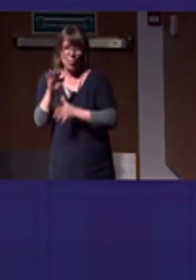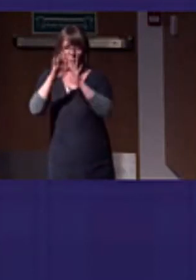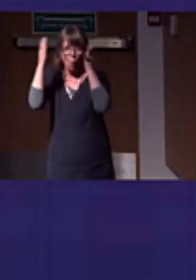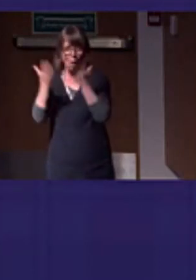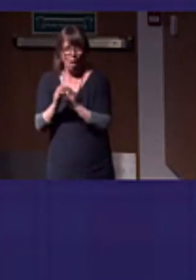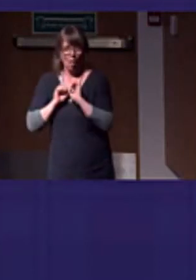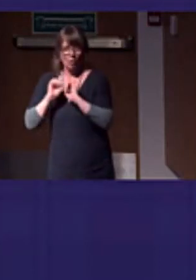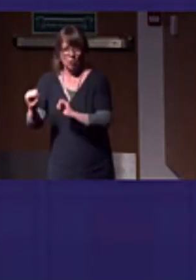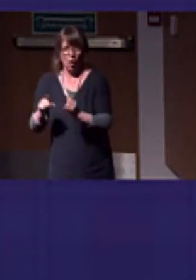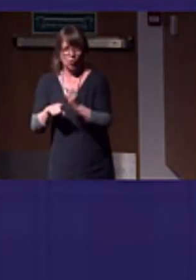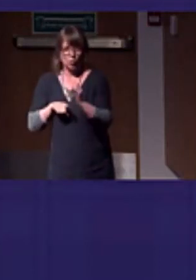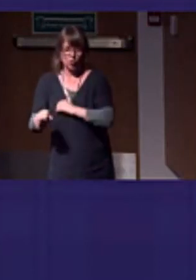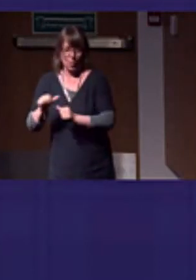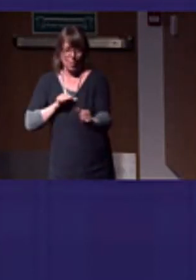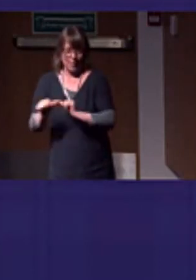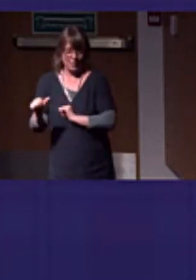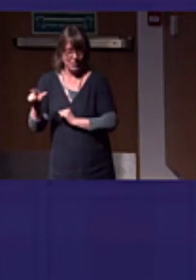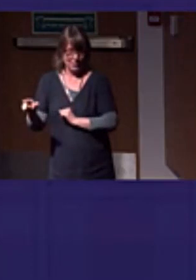Yeah.